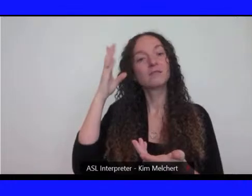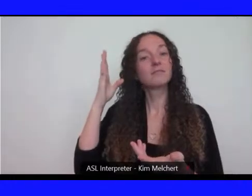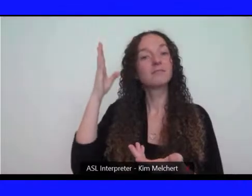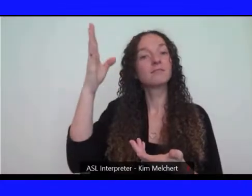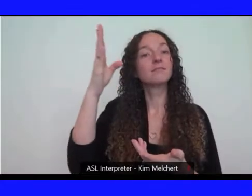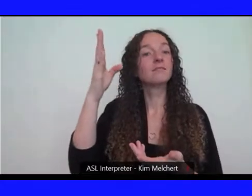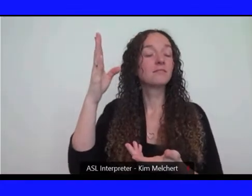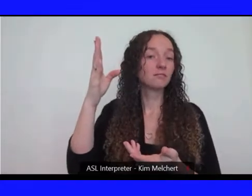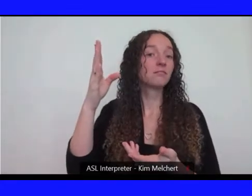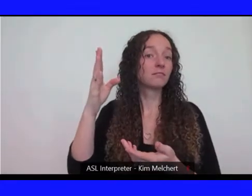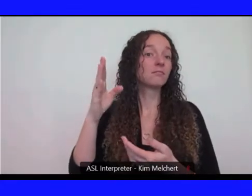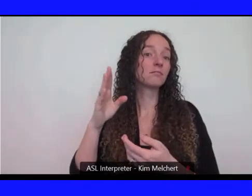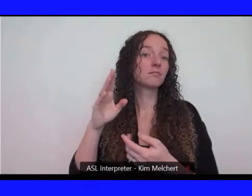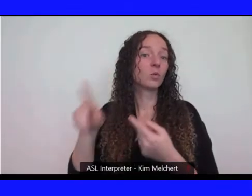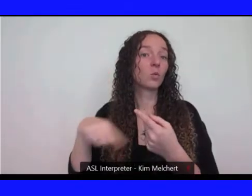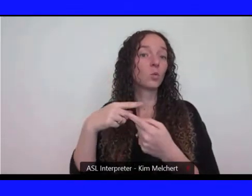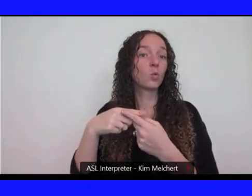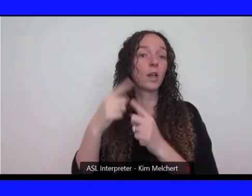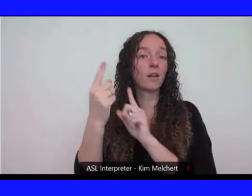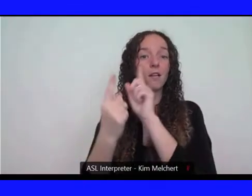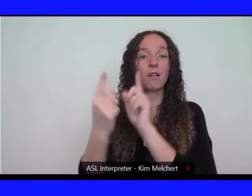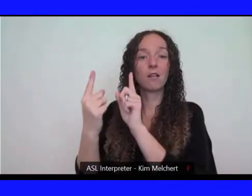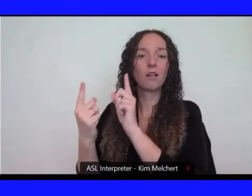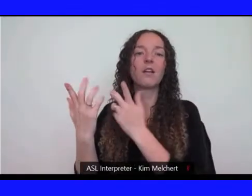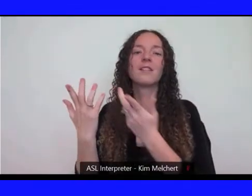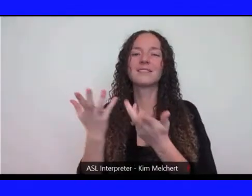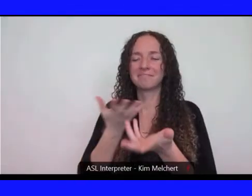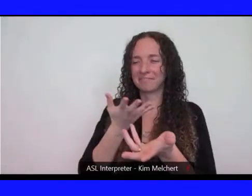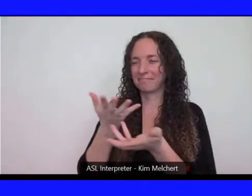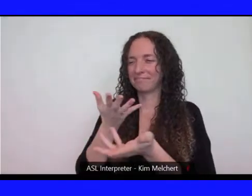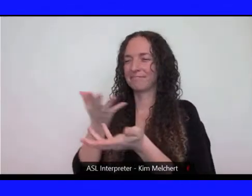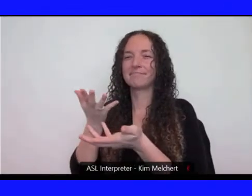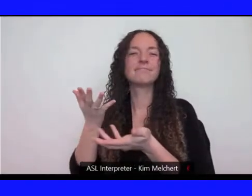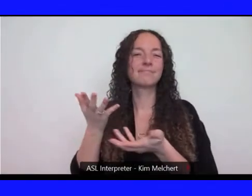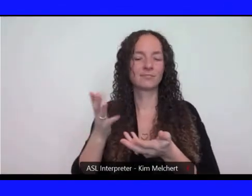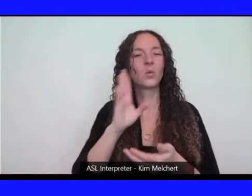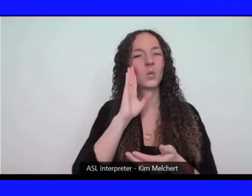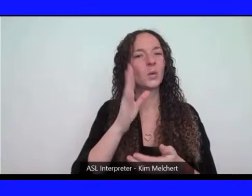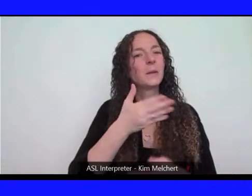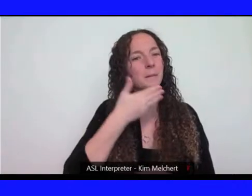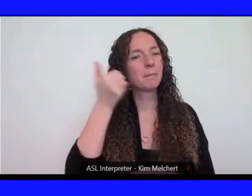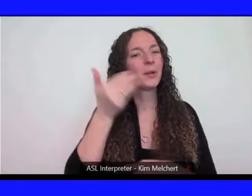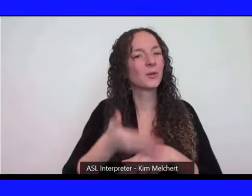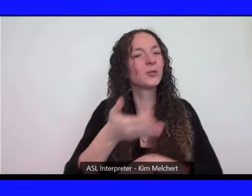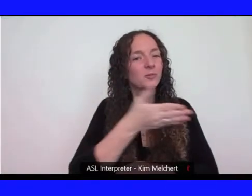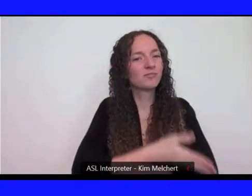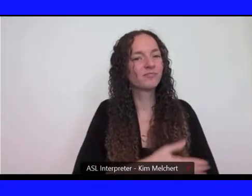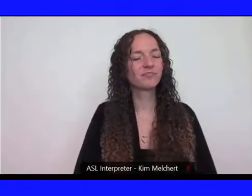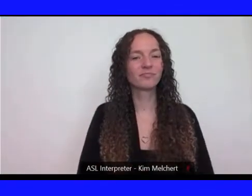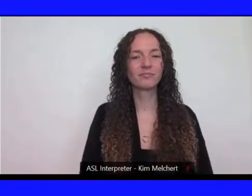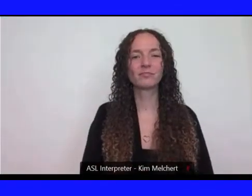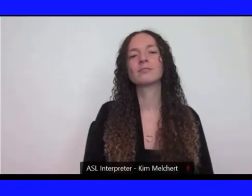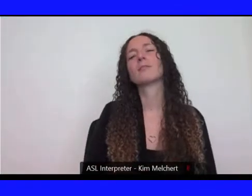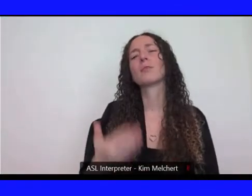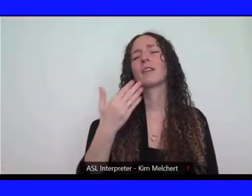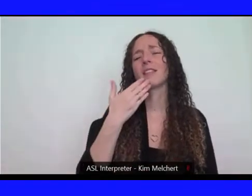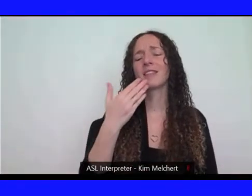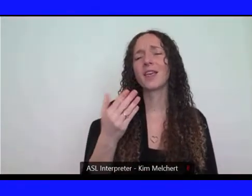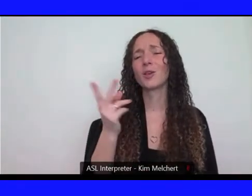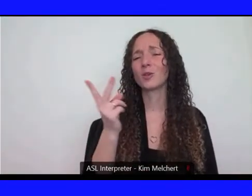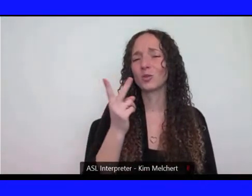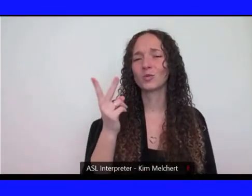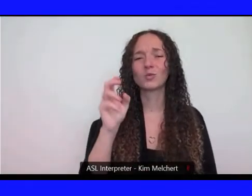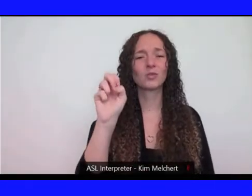when something happens that is bad and put all the energy 150%, but usually it's